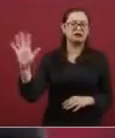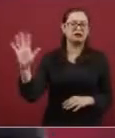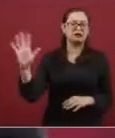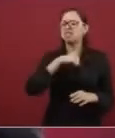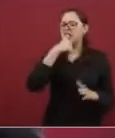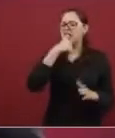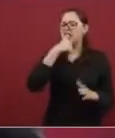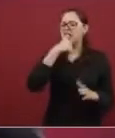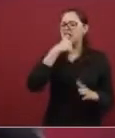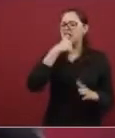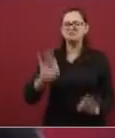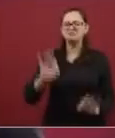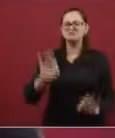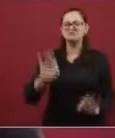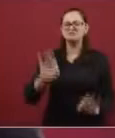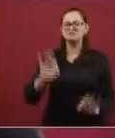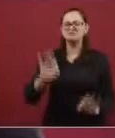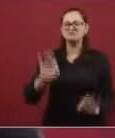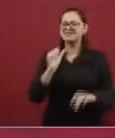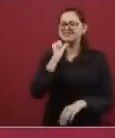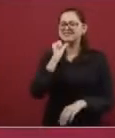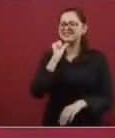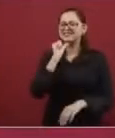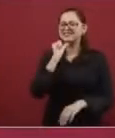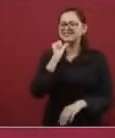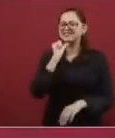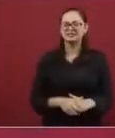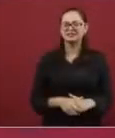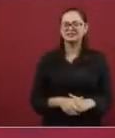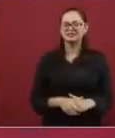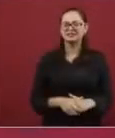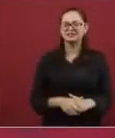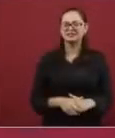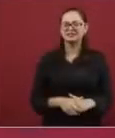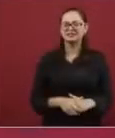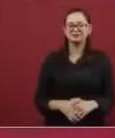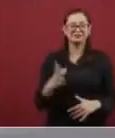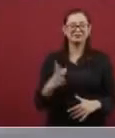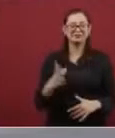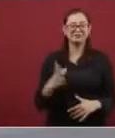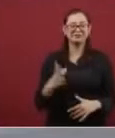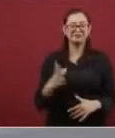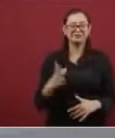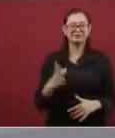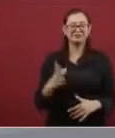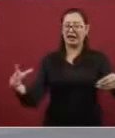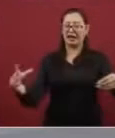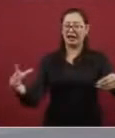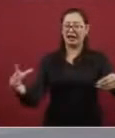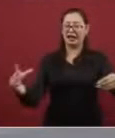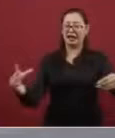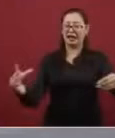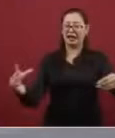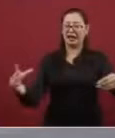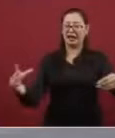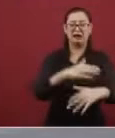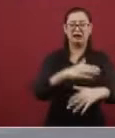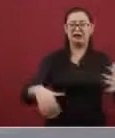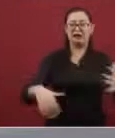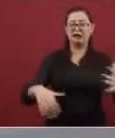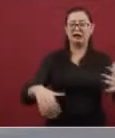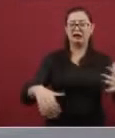we did not tell anybody. We didn't let anybody know about what was in the contents of the letter. We didn't even let anybody know about the letter.